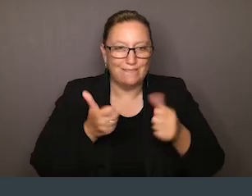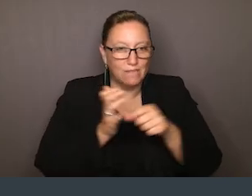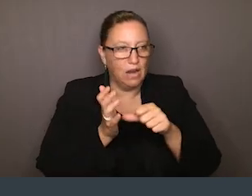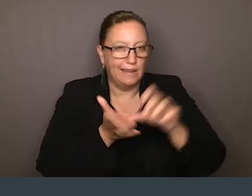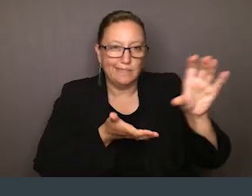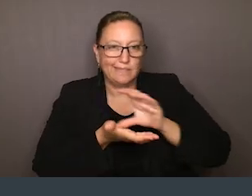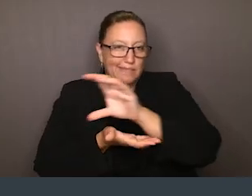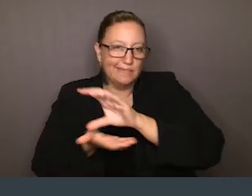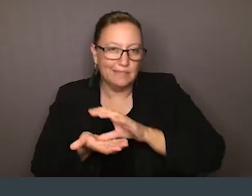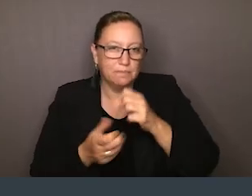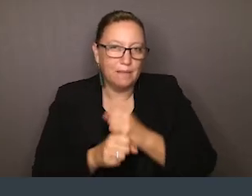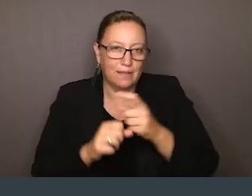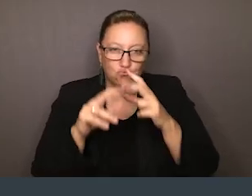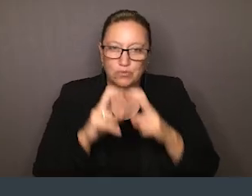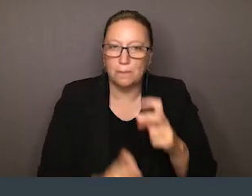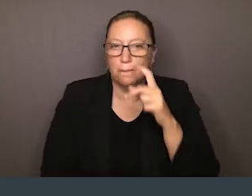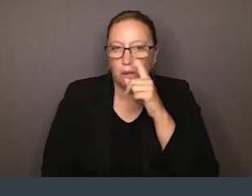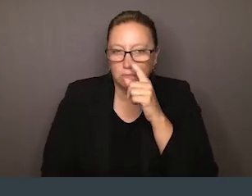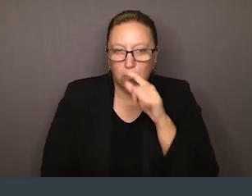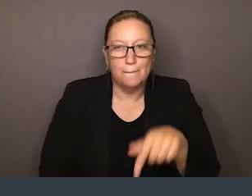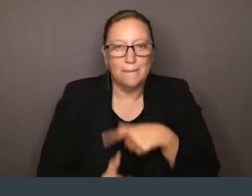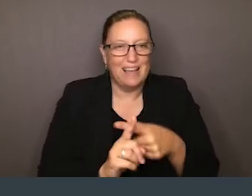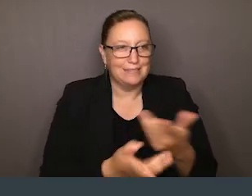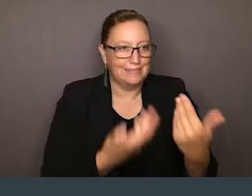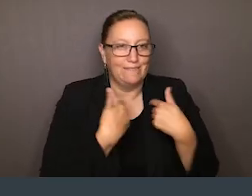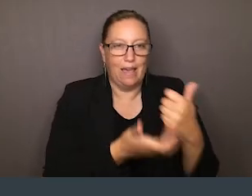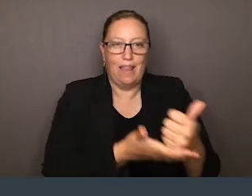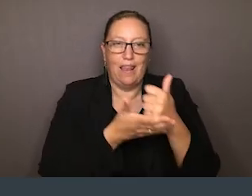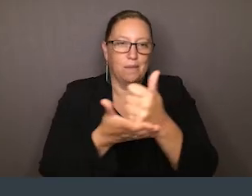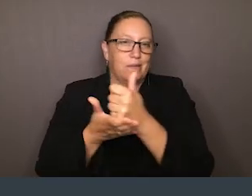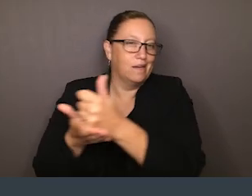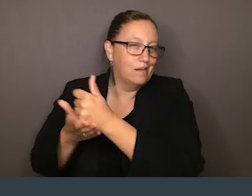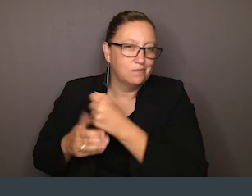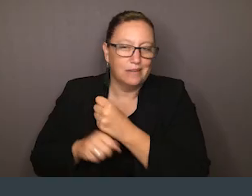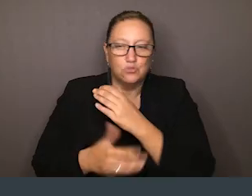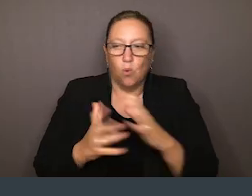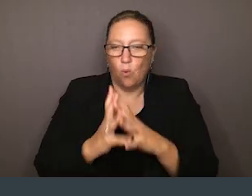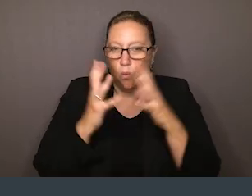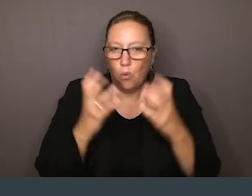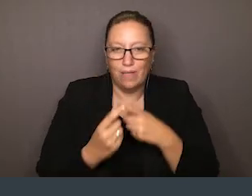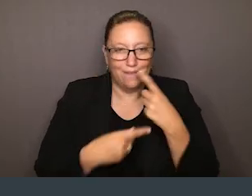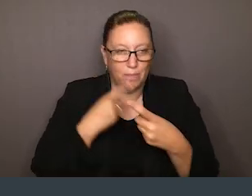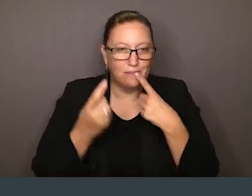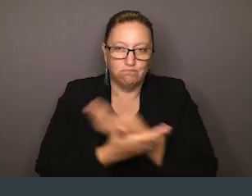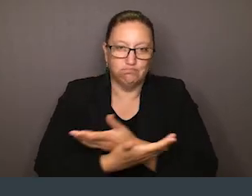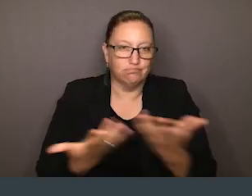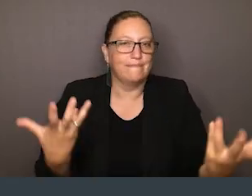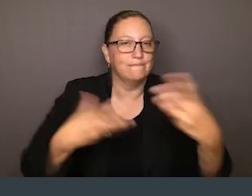received to do the research that made it possible and some of the help that we needed to make sure we had all of the